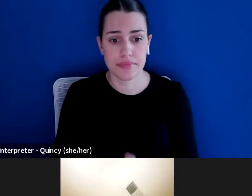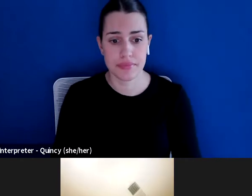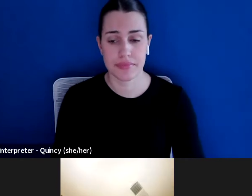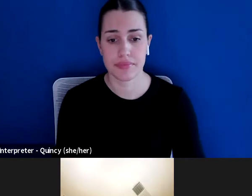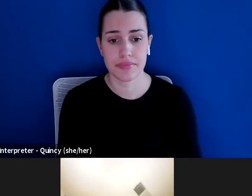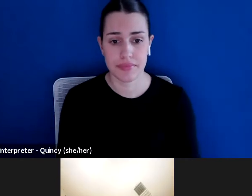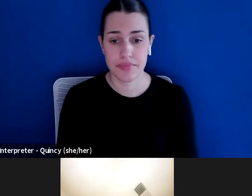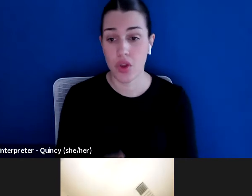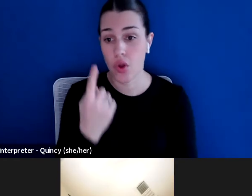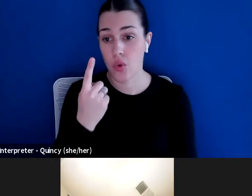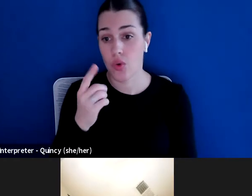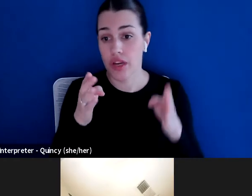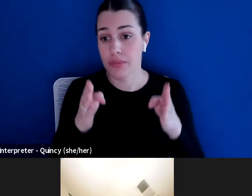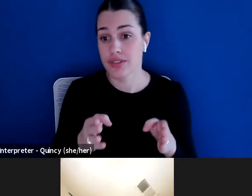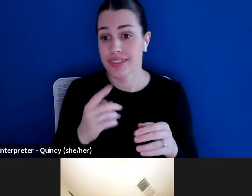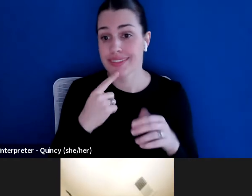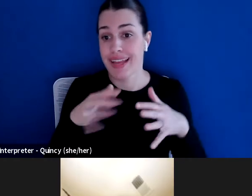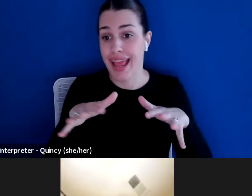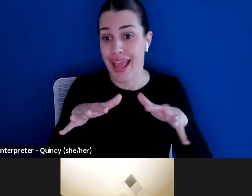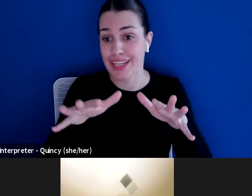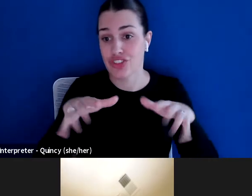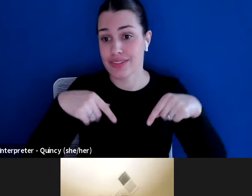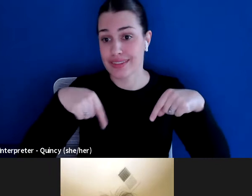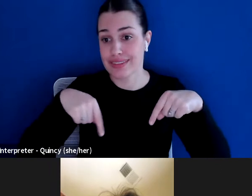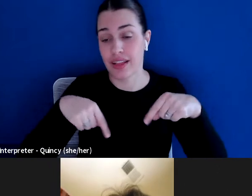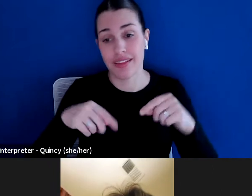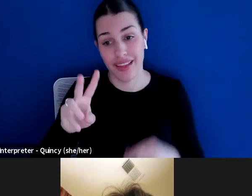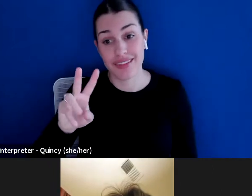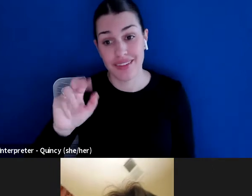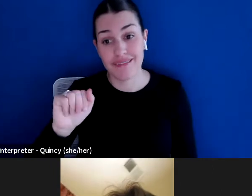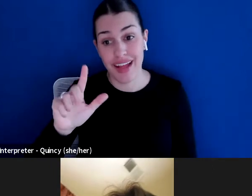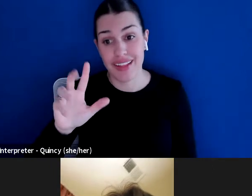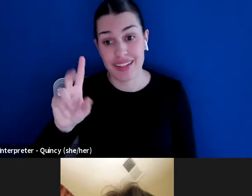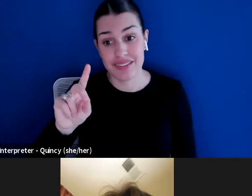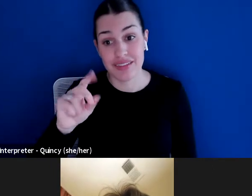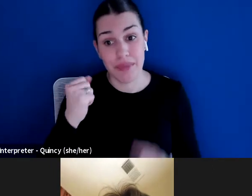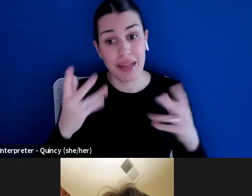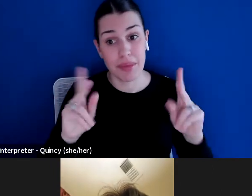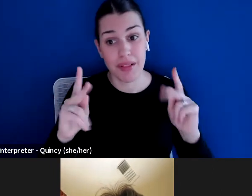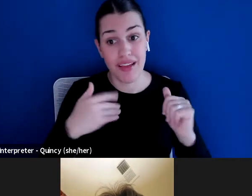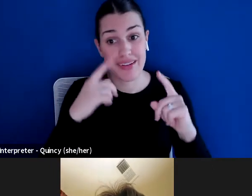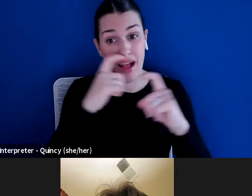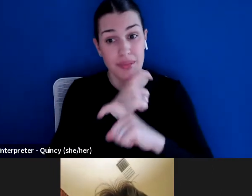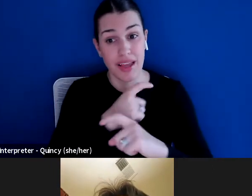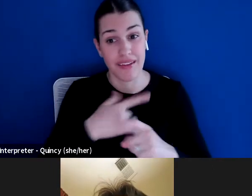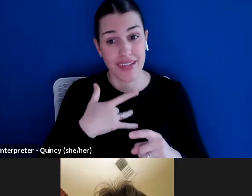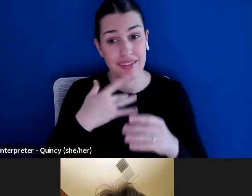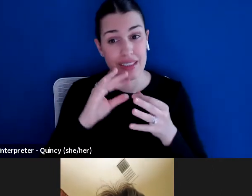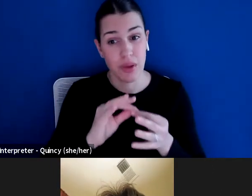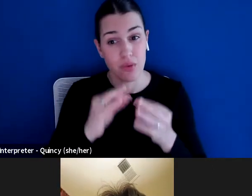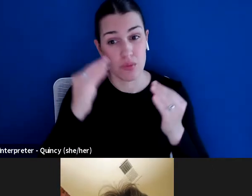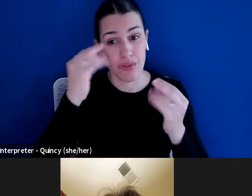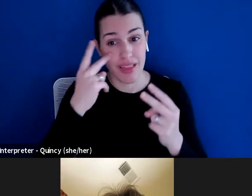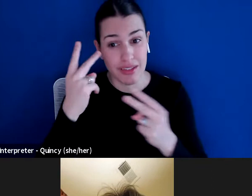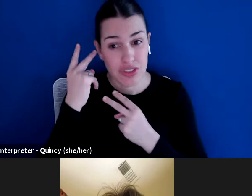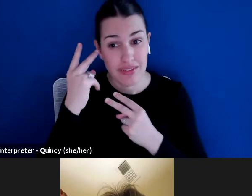One person said anxious, which I think is very valid. A lot of people might have complicated feelings about reflection and intention. Someone